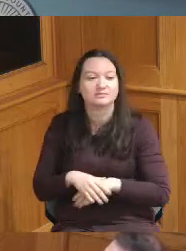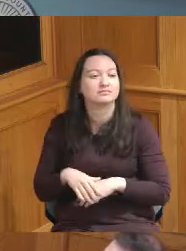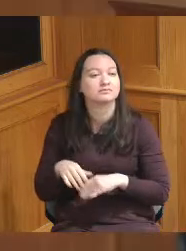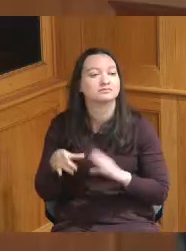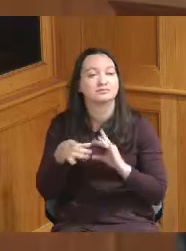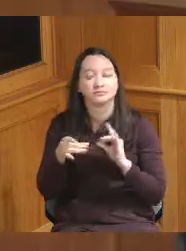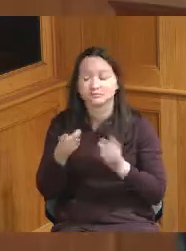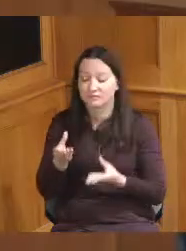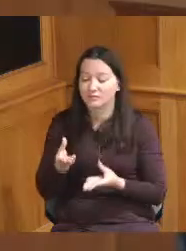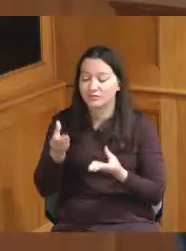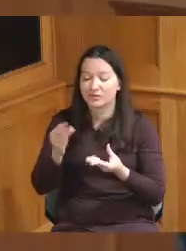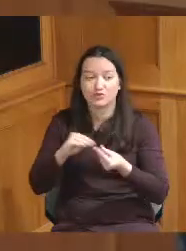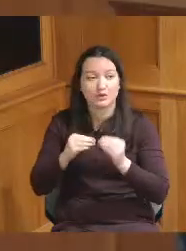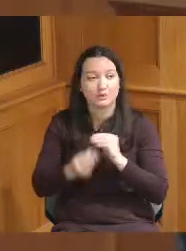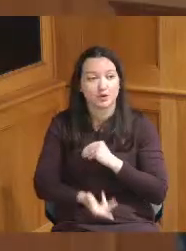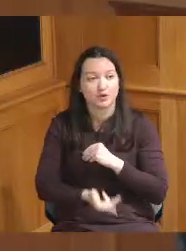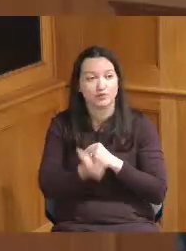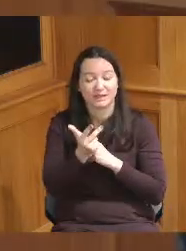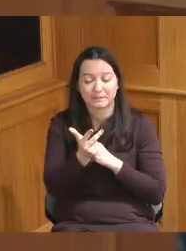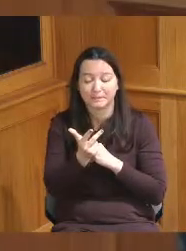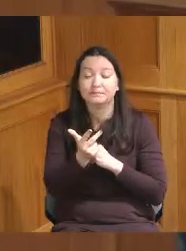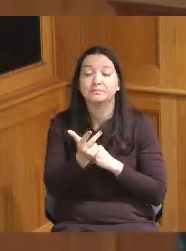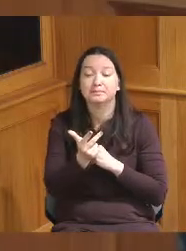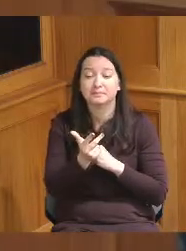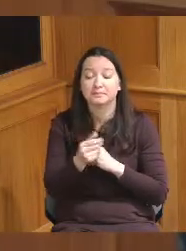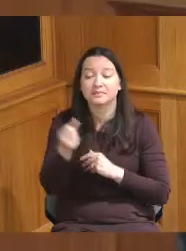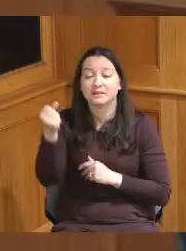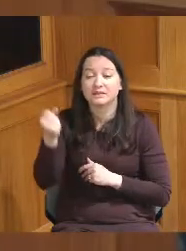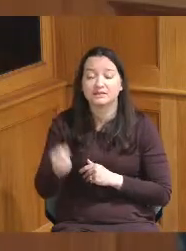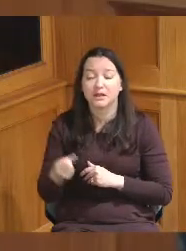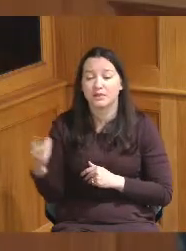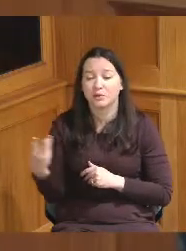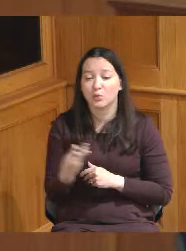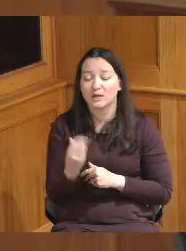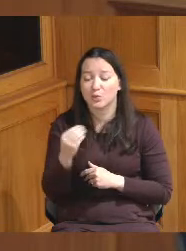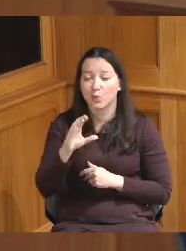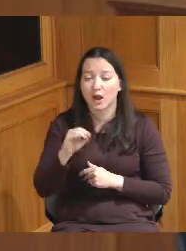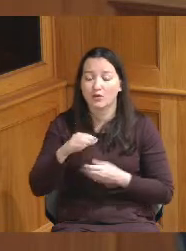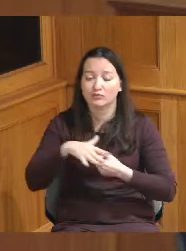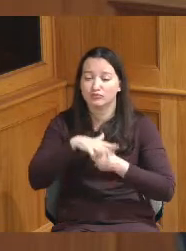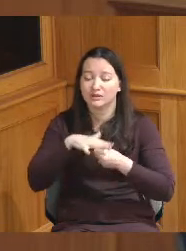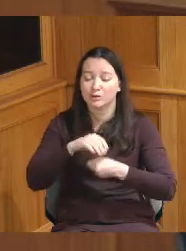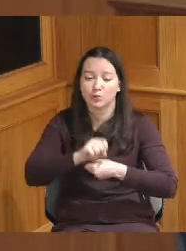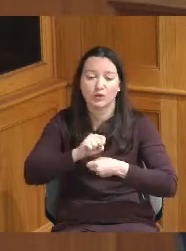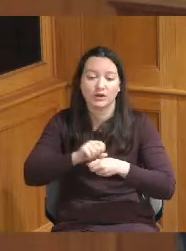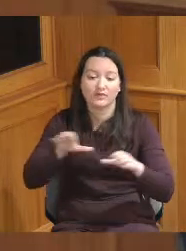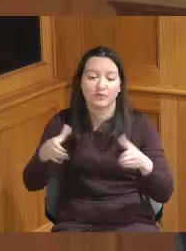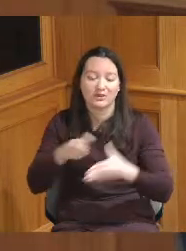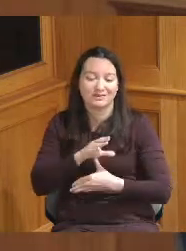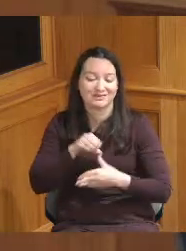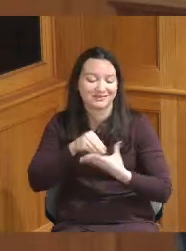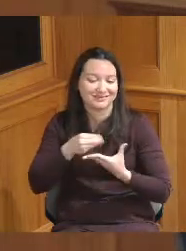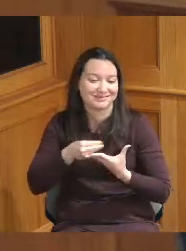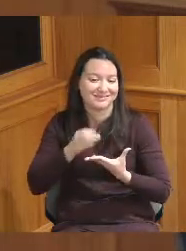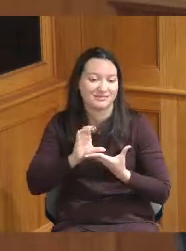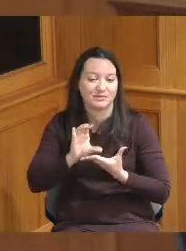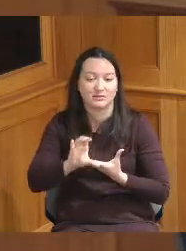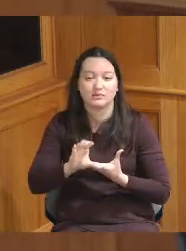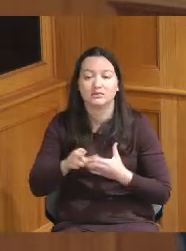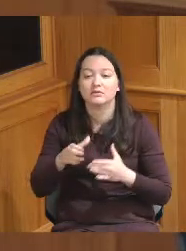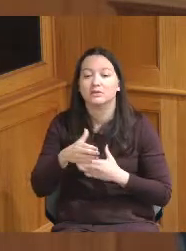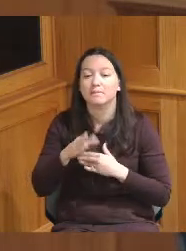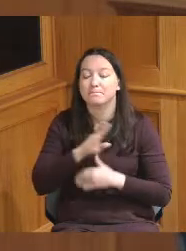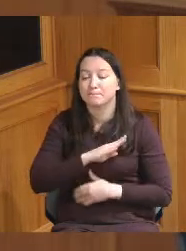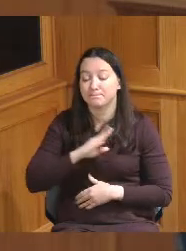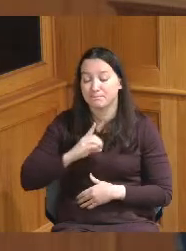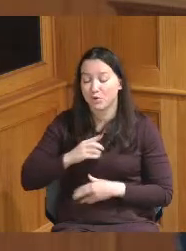give a resolution number 3. This resolution is with the Southwest Ohio Region Workforce Investment Board, also known as Workforce Council